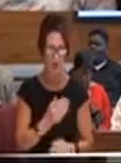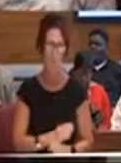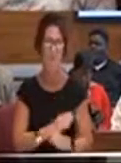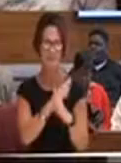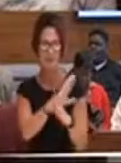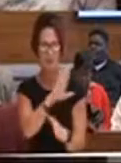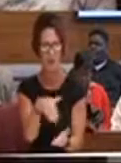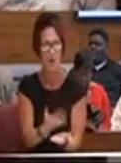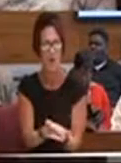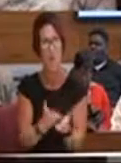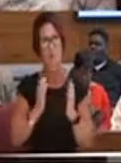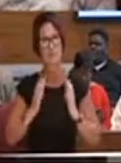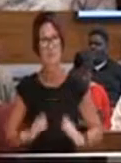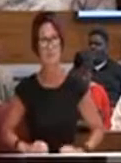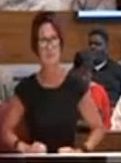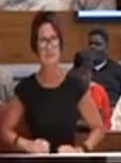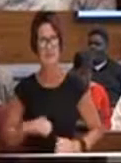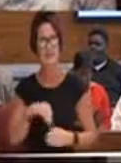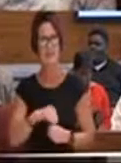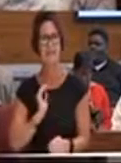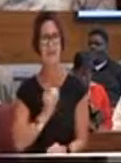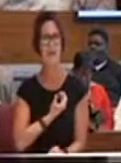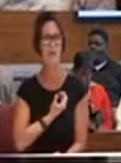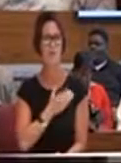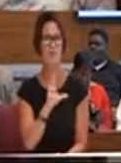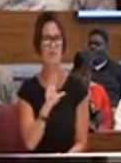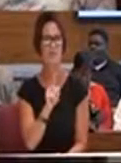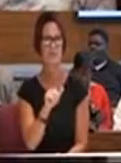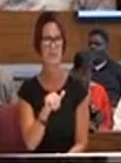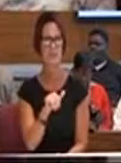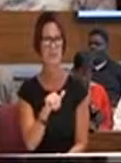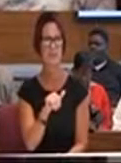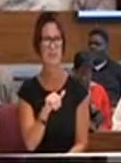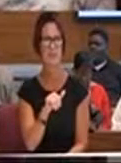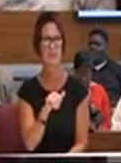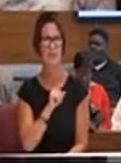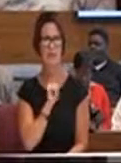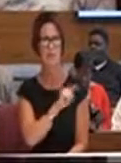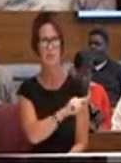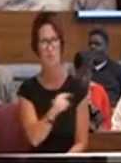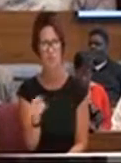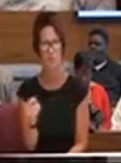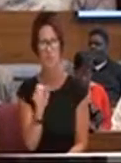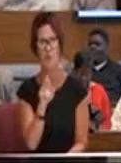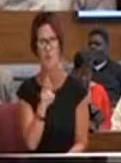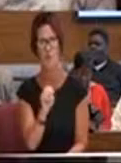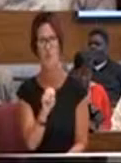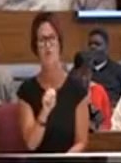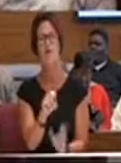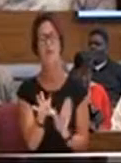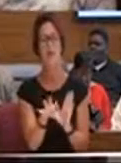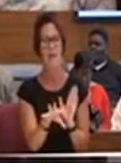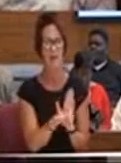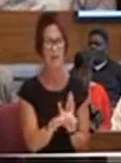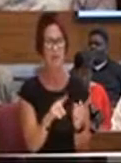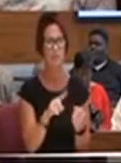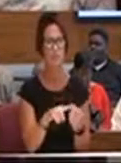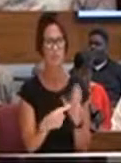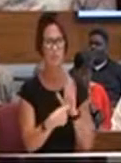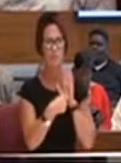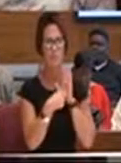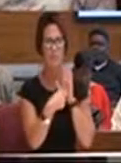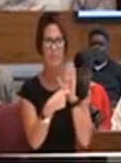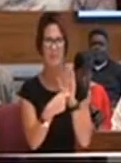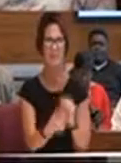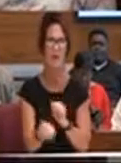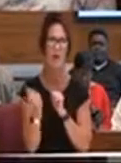all of the citizens in our city. You are all elected here to represent all of the